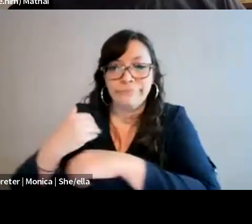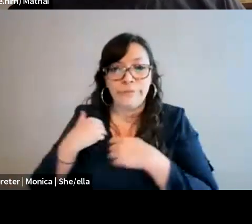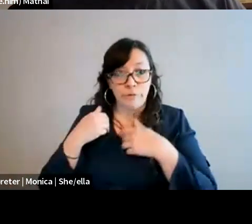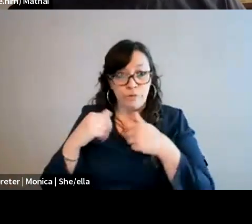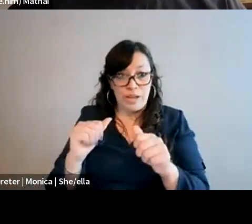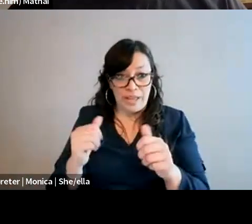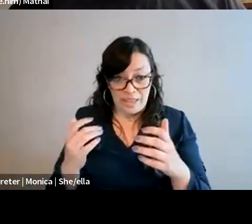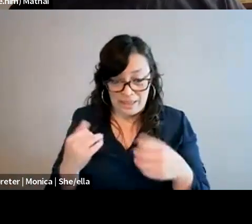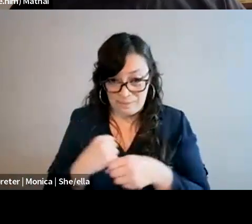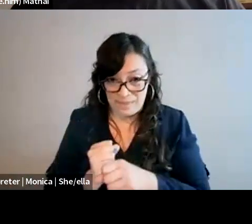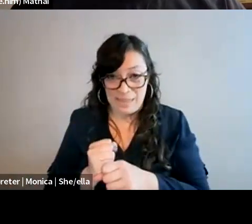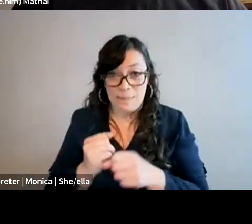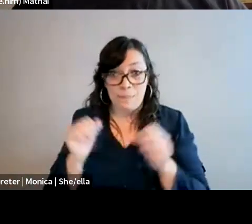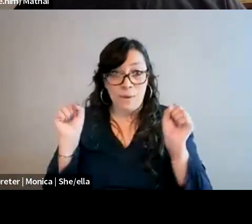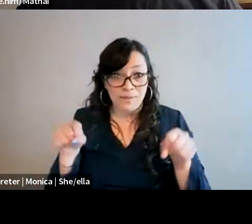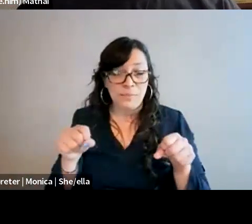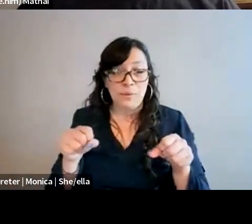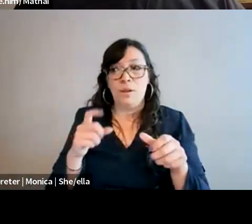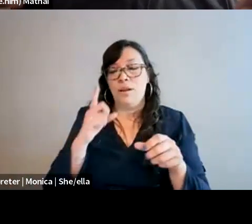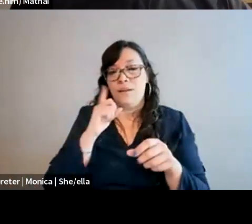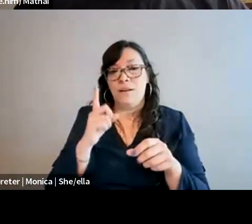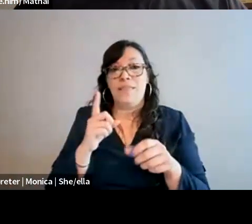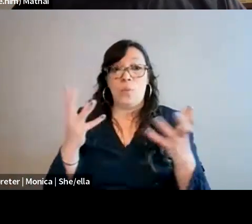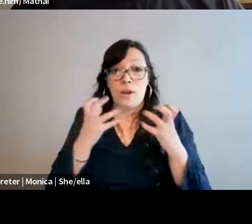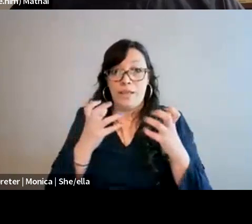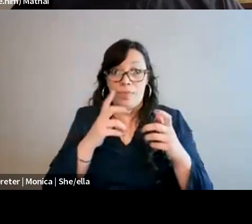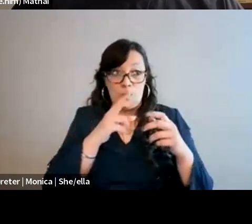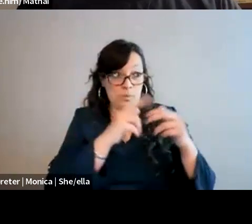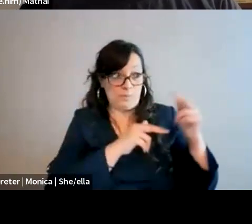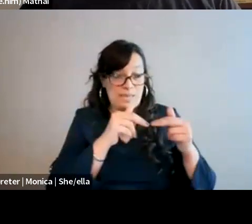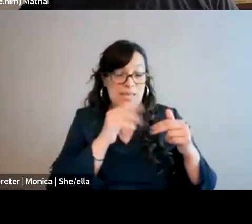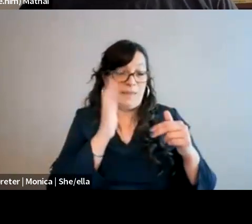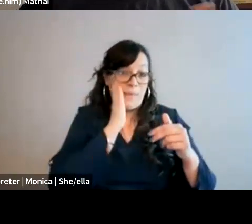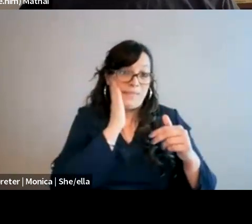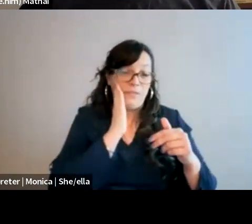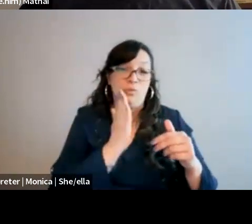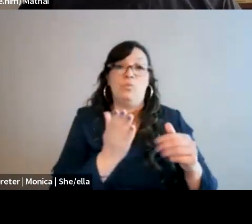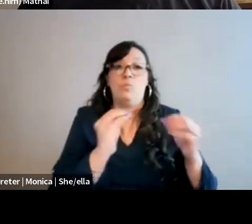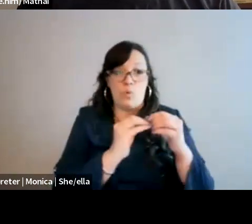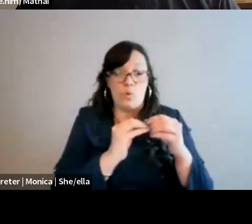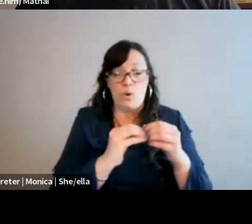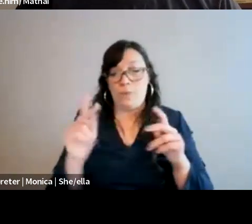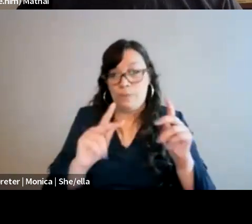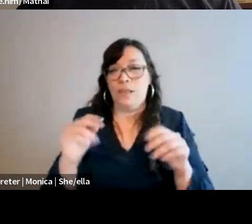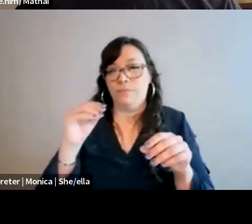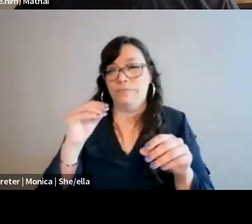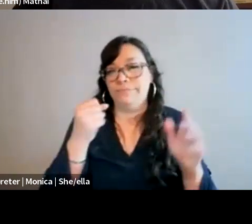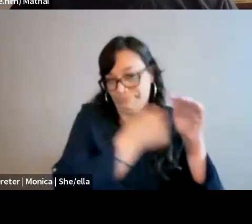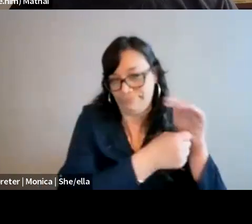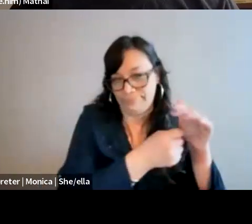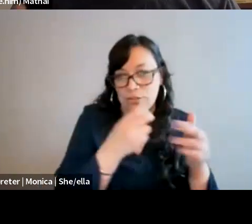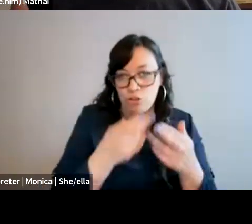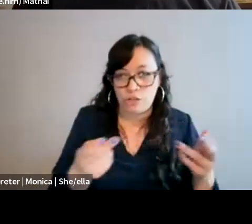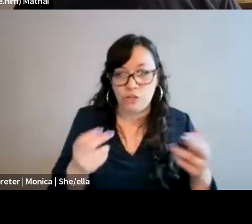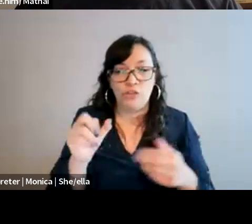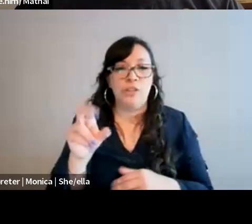increase capacity for COVID, and they wanted to scale those beds back up. There was a call for something to be repealed